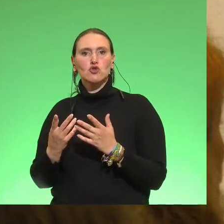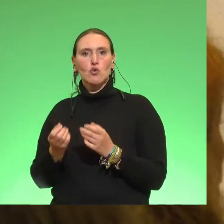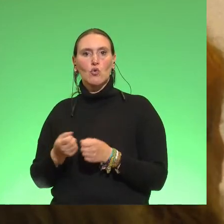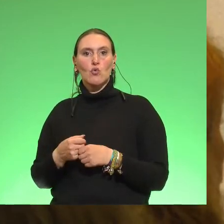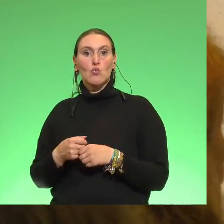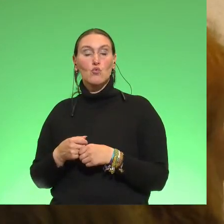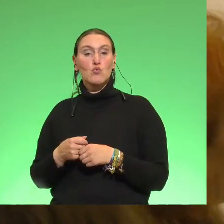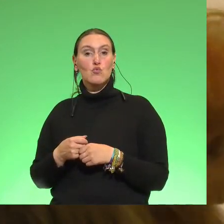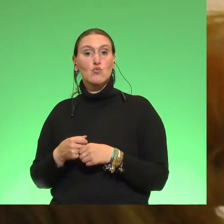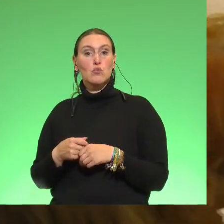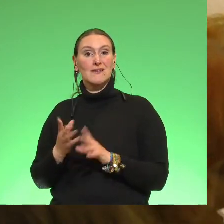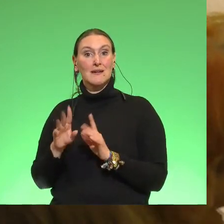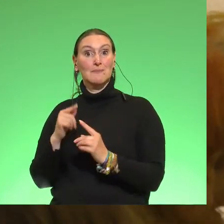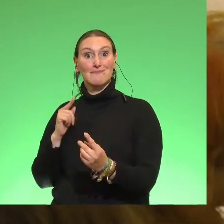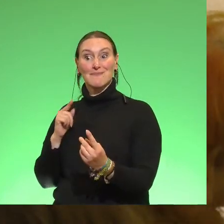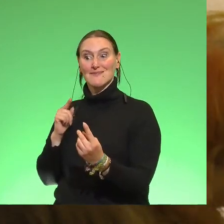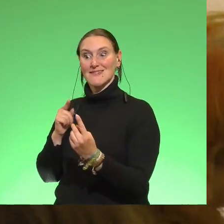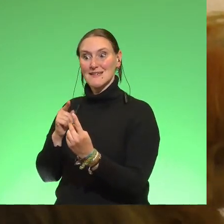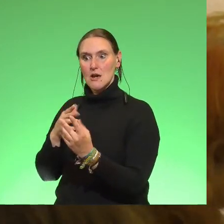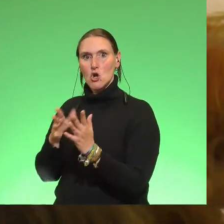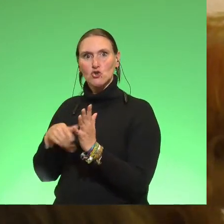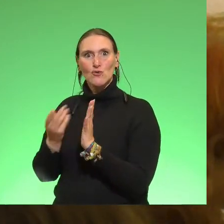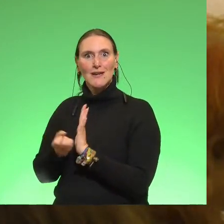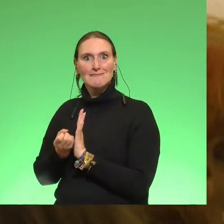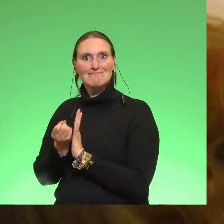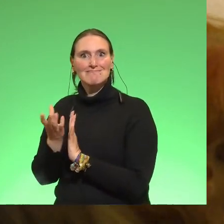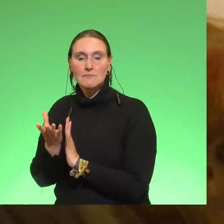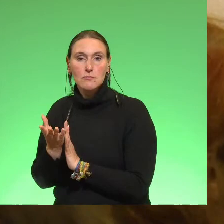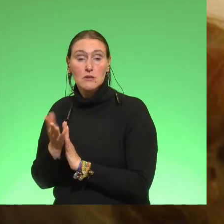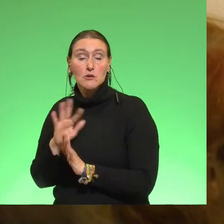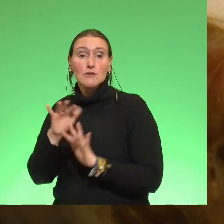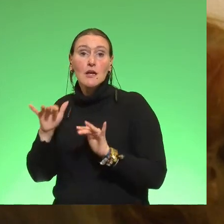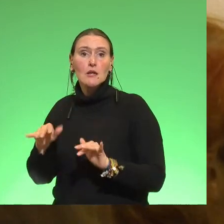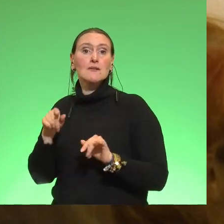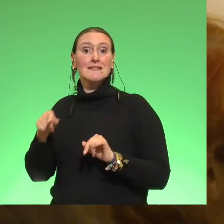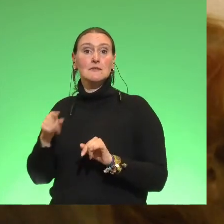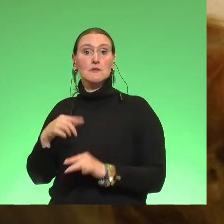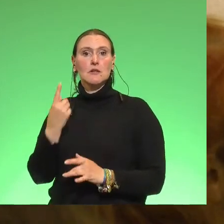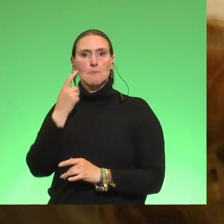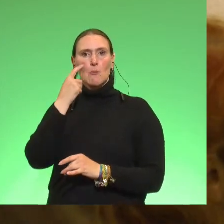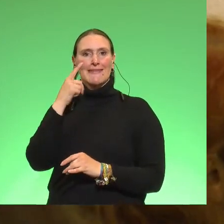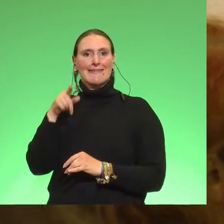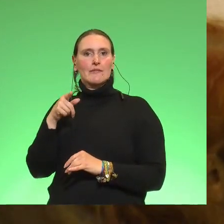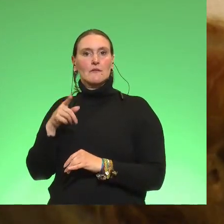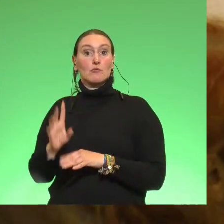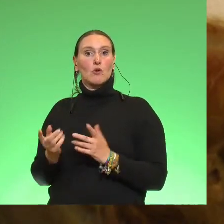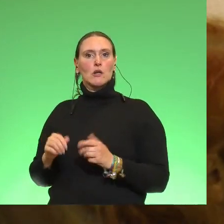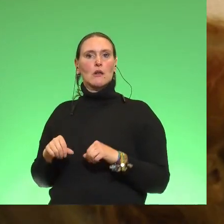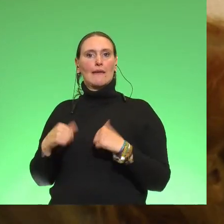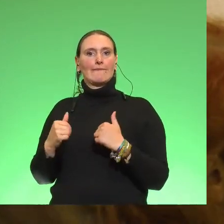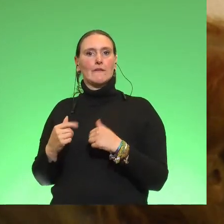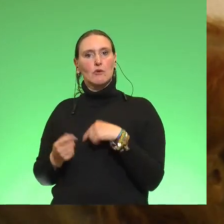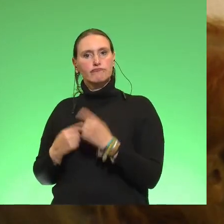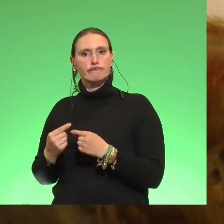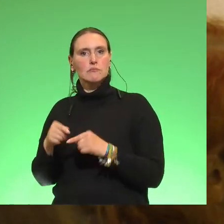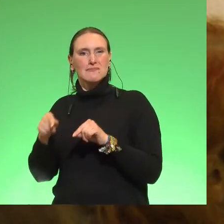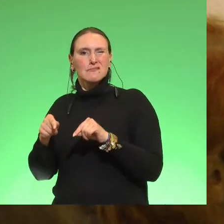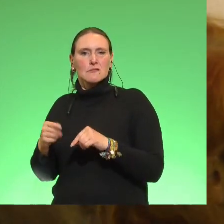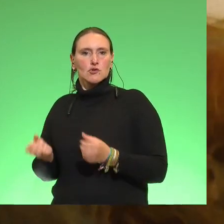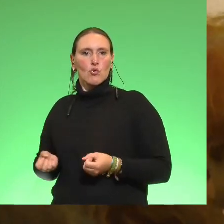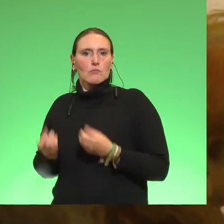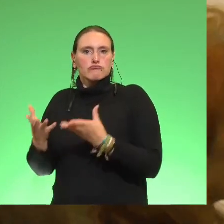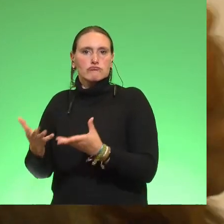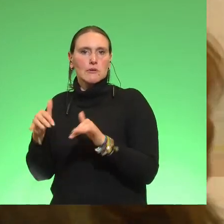Yeah, it's a practice in the moment. I don't know. It's maybe too far already what I say. It's